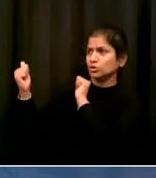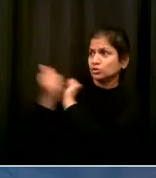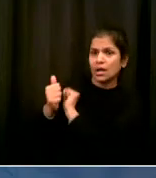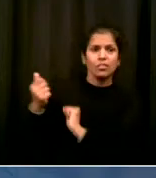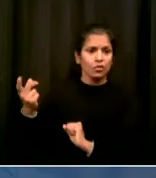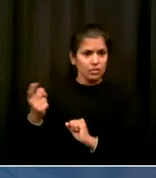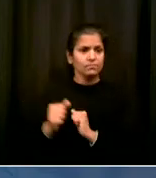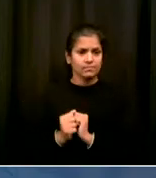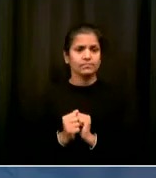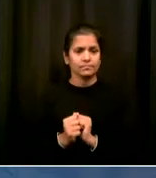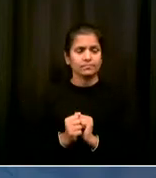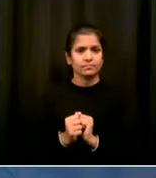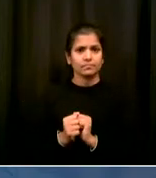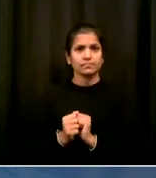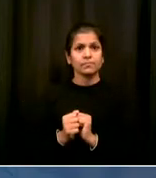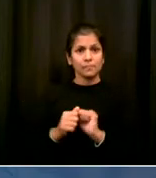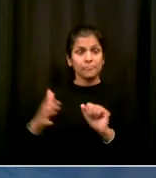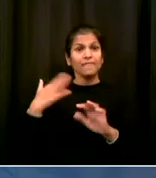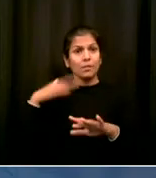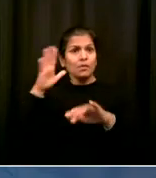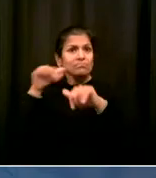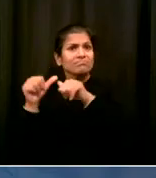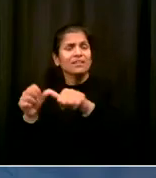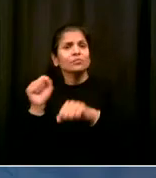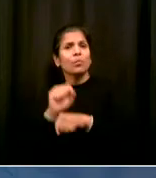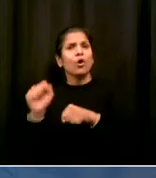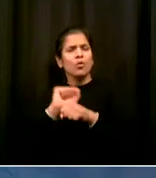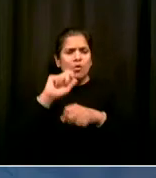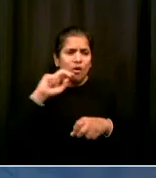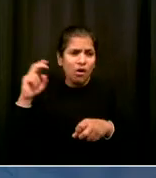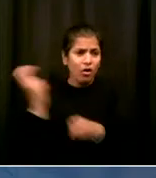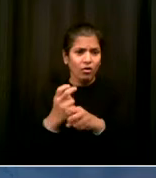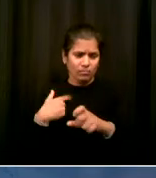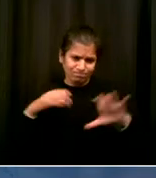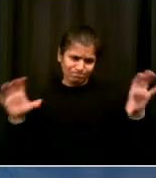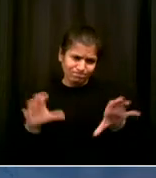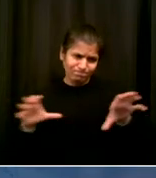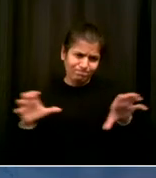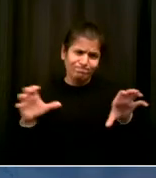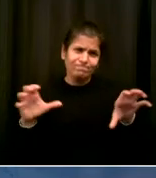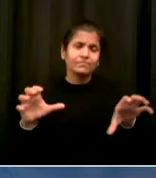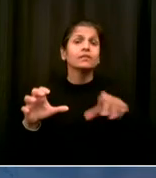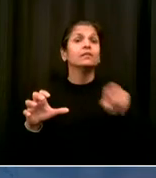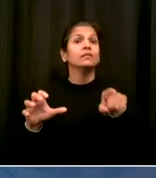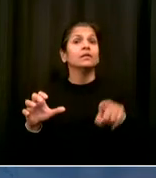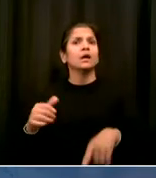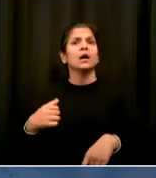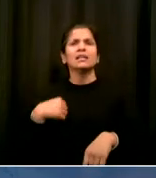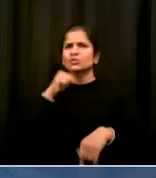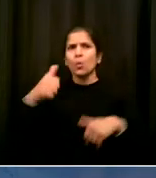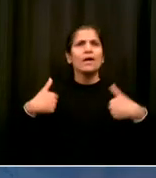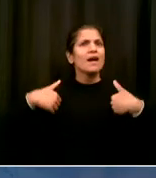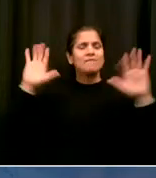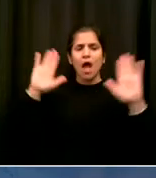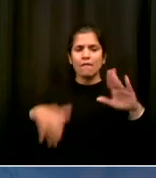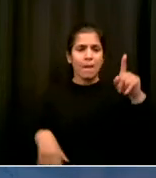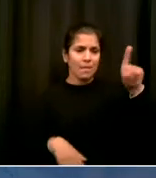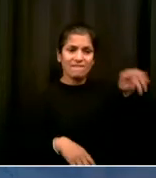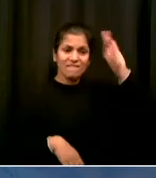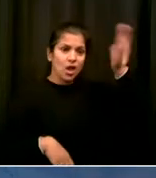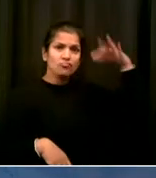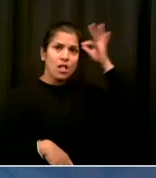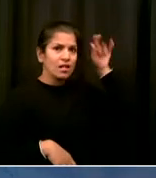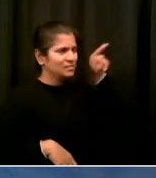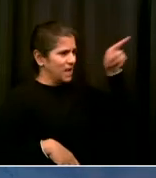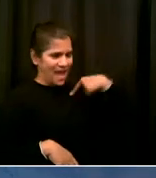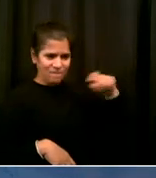way to push harder, and we're all together going to push the federal government to do its share and the manufacturers to do their share so we can really go into overdrive